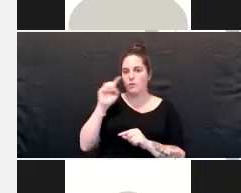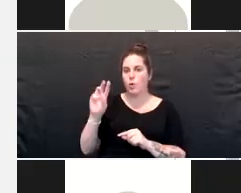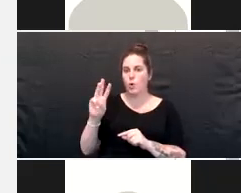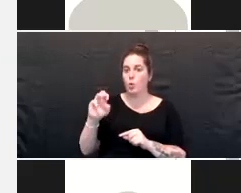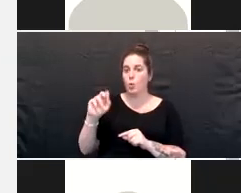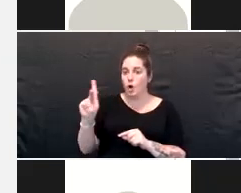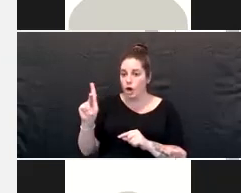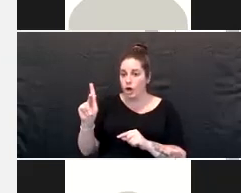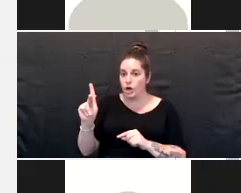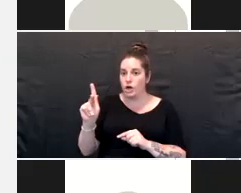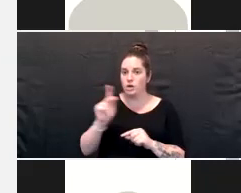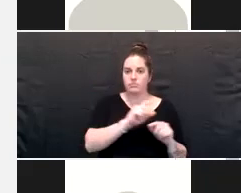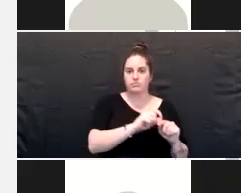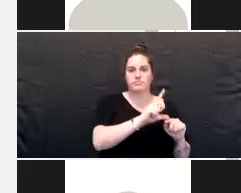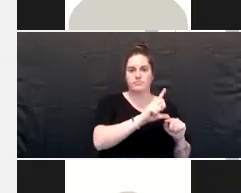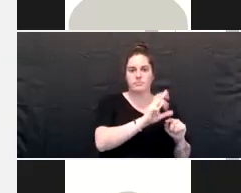weight.